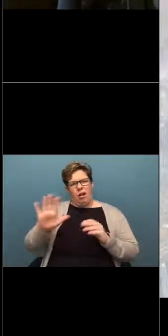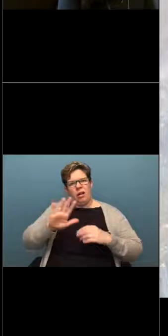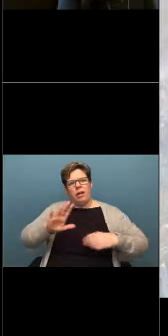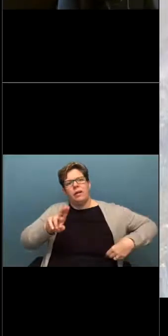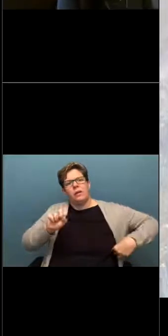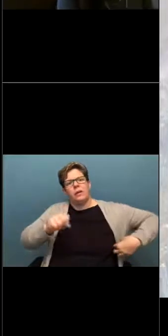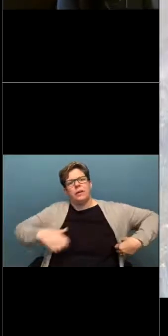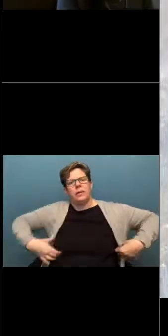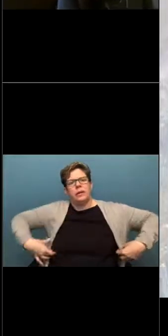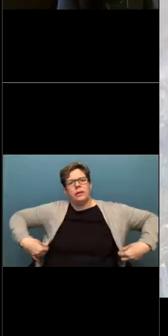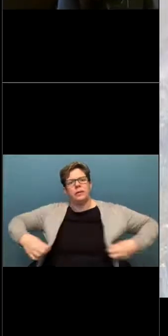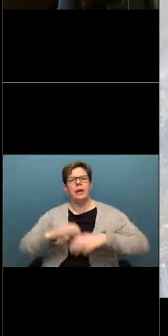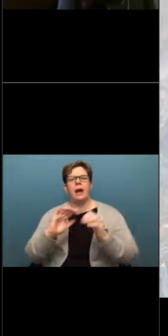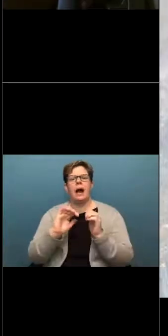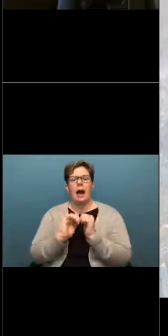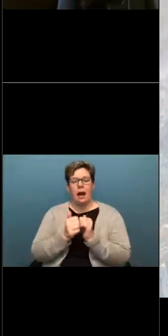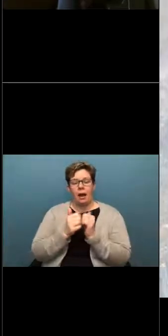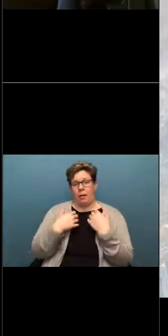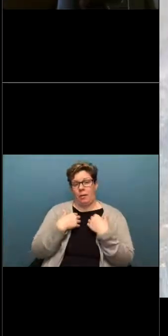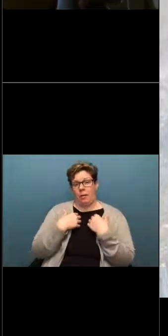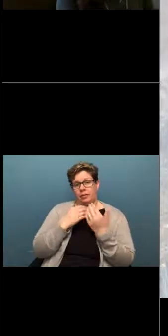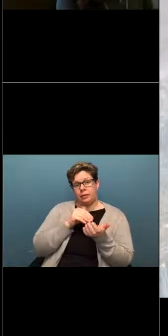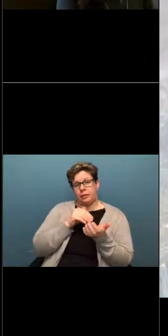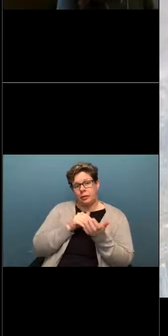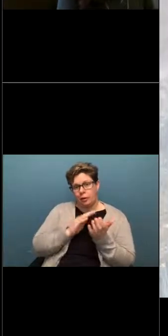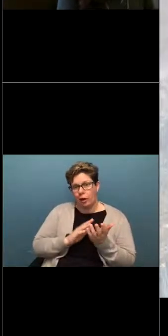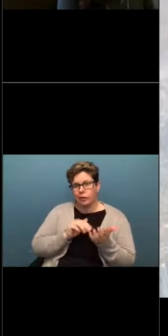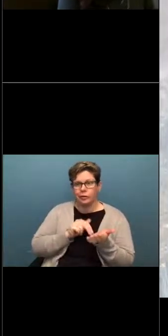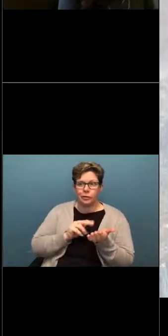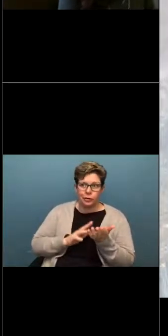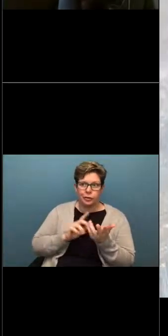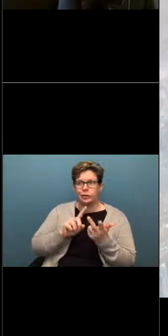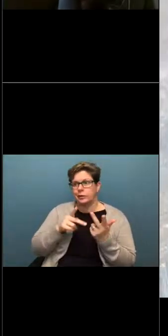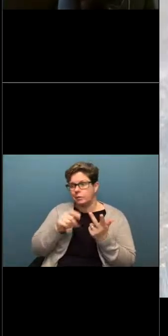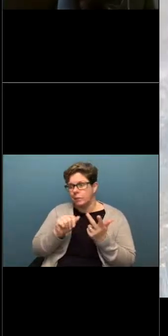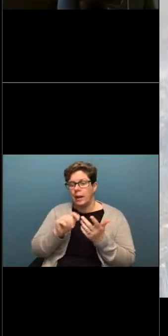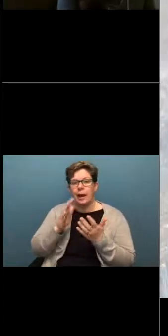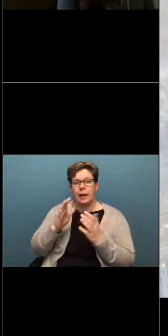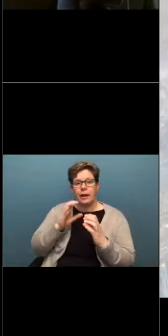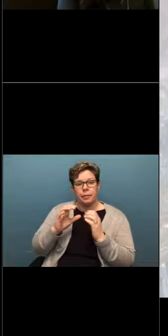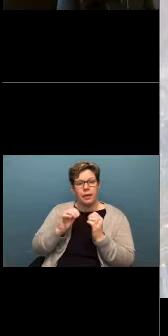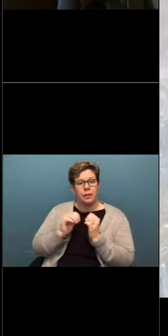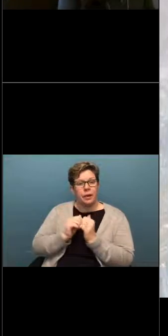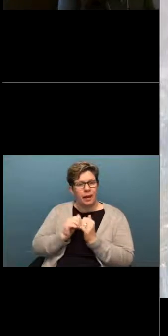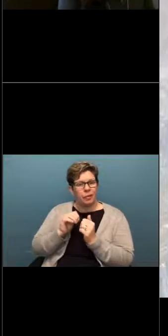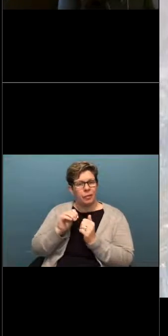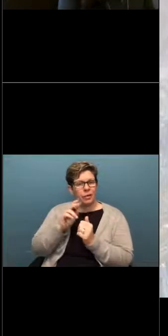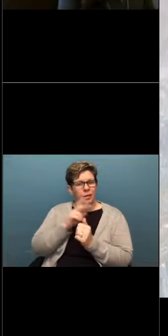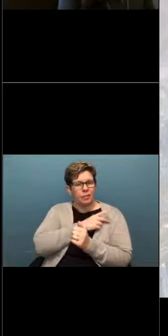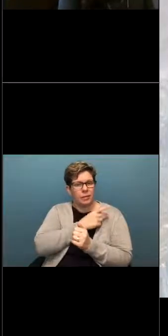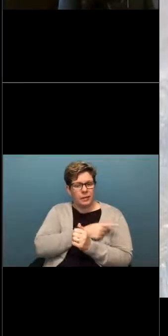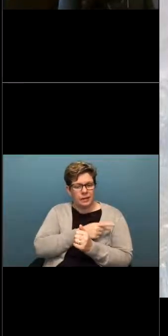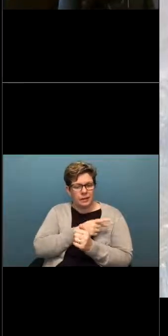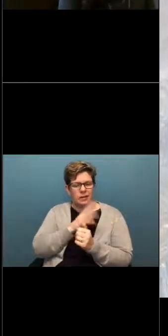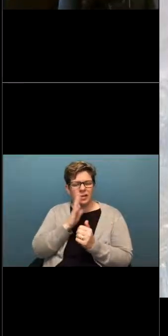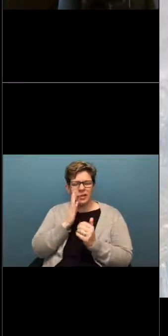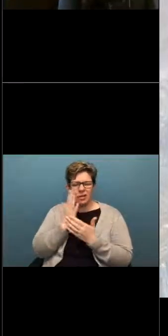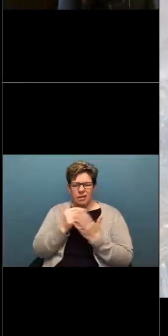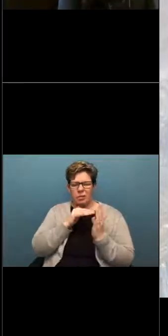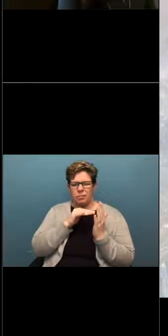providers communicate with their patients. In fact, a study from 2020 by the Agency for Healthcare Quality and